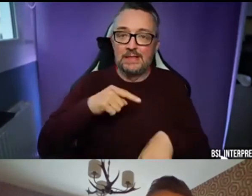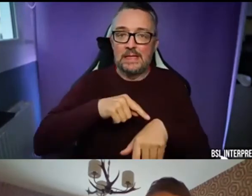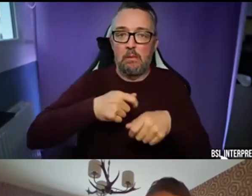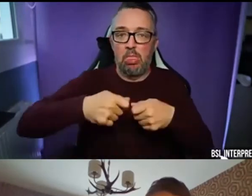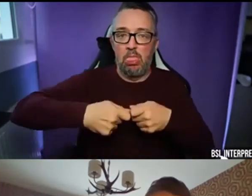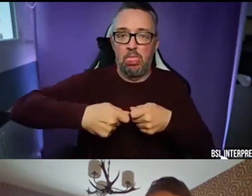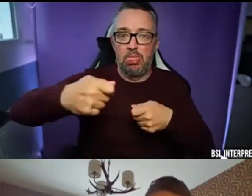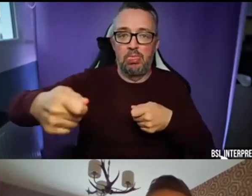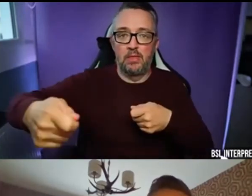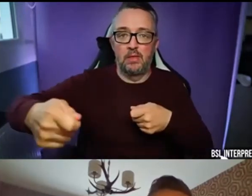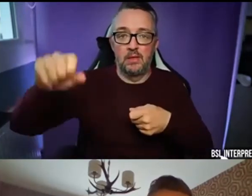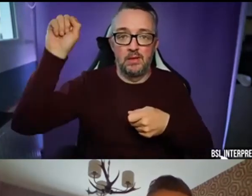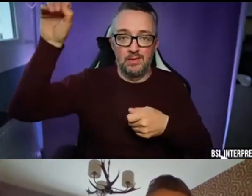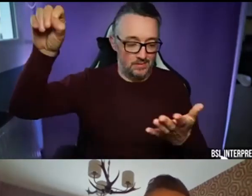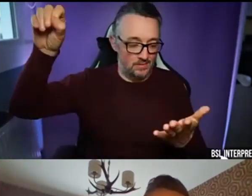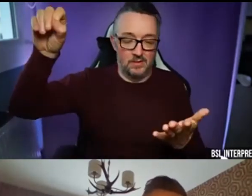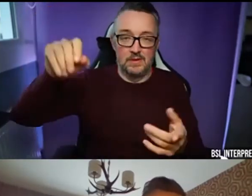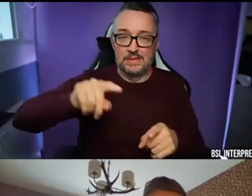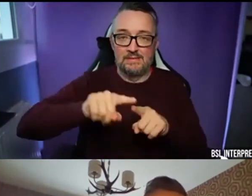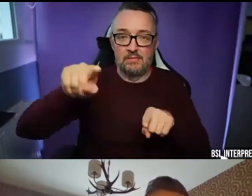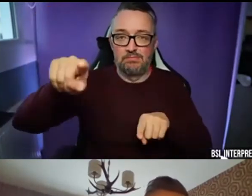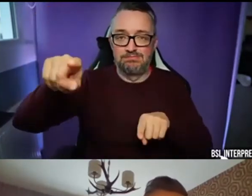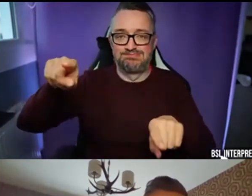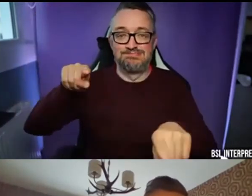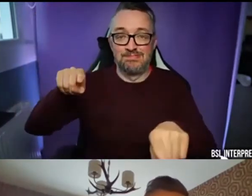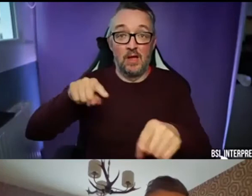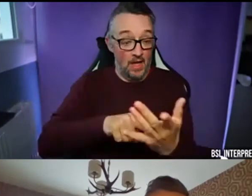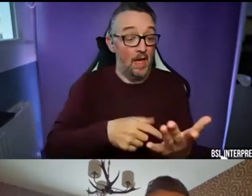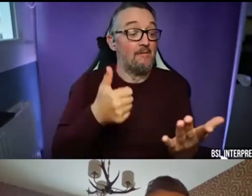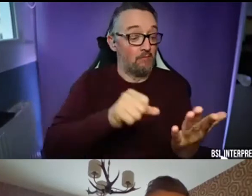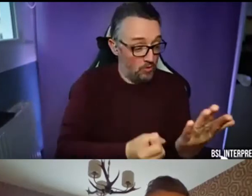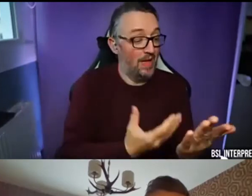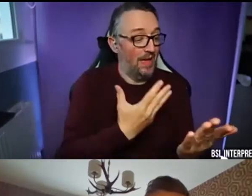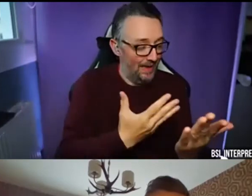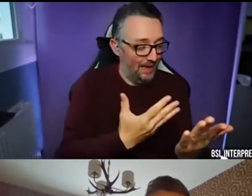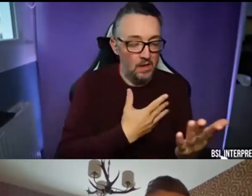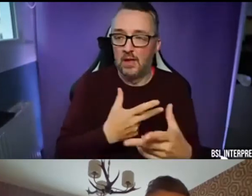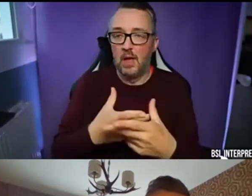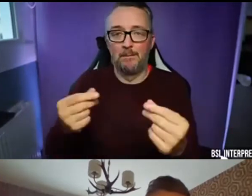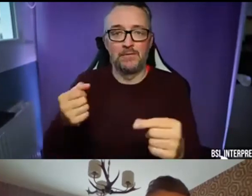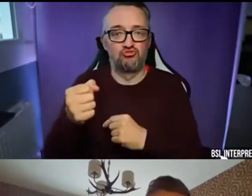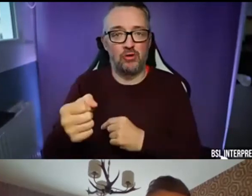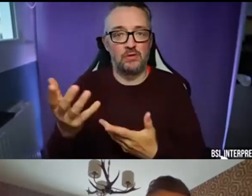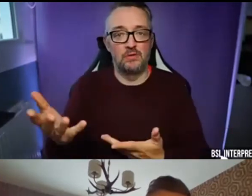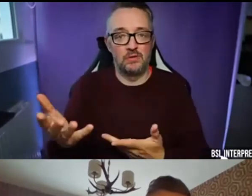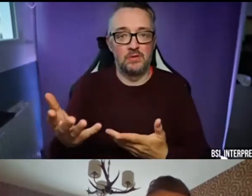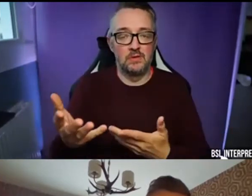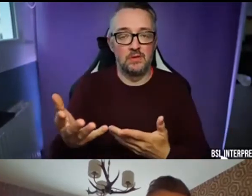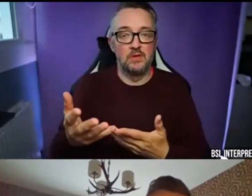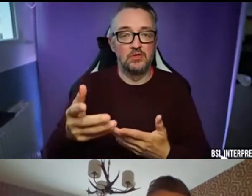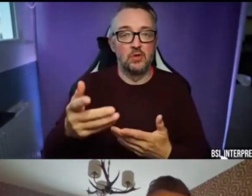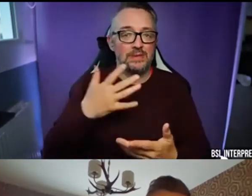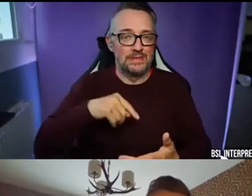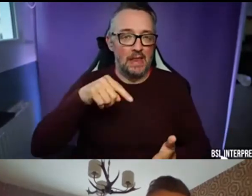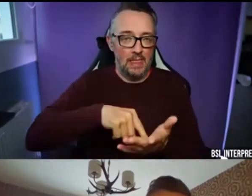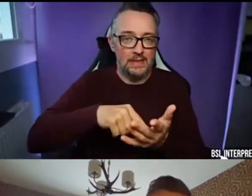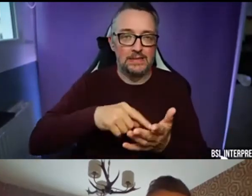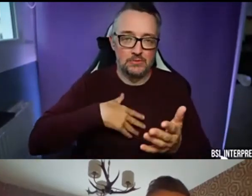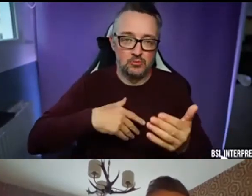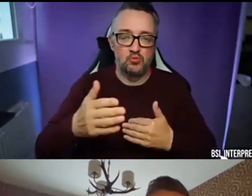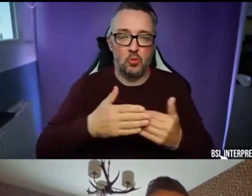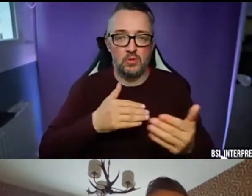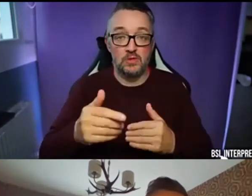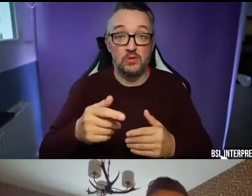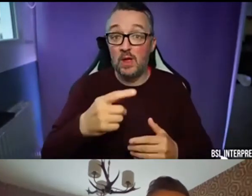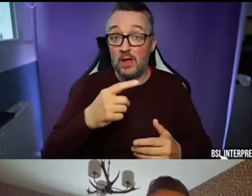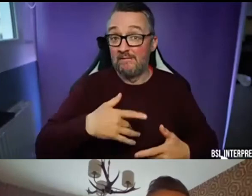the information that's going out to some of the apps that we use compared to those quick audio announcements. And yet probably the technology